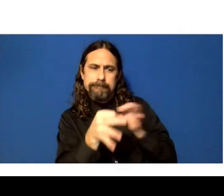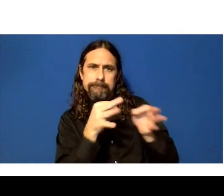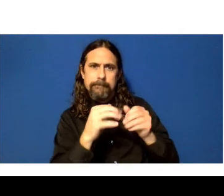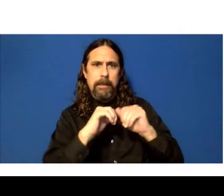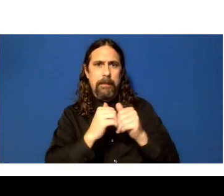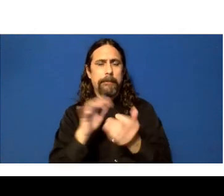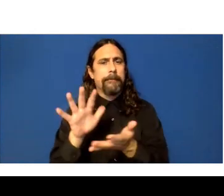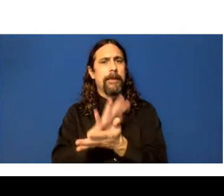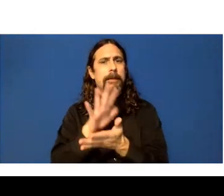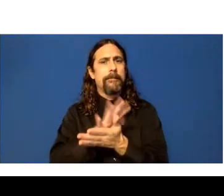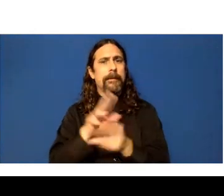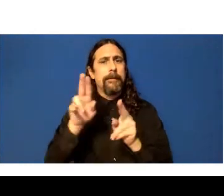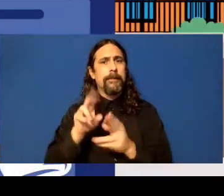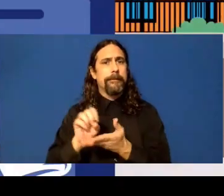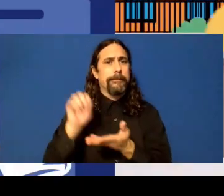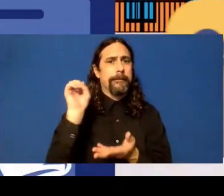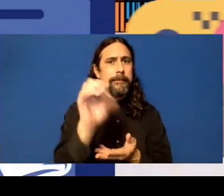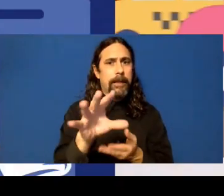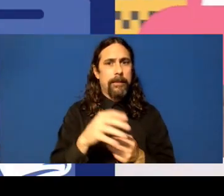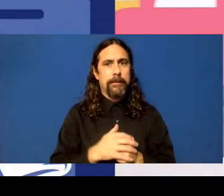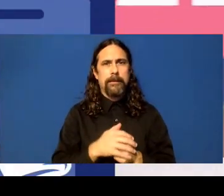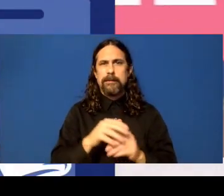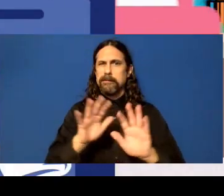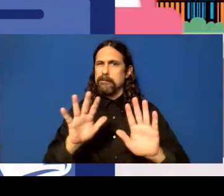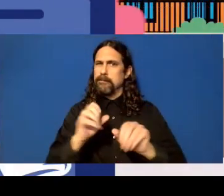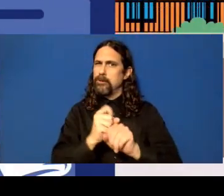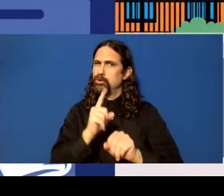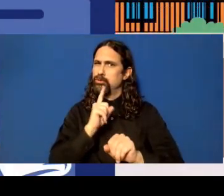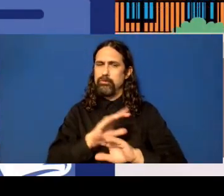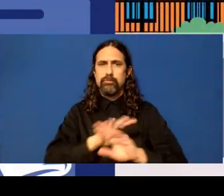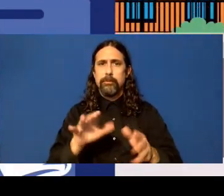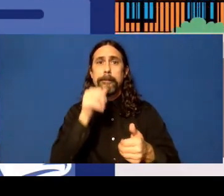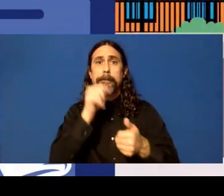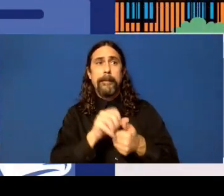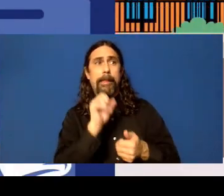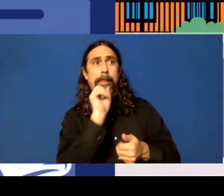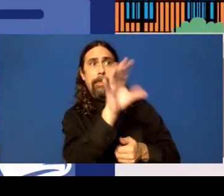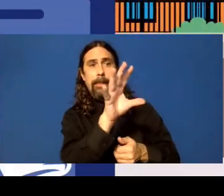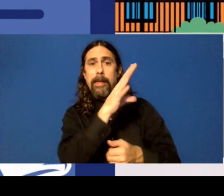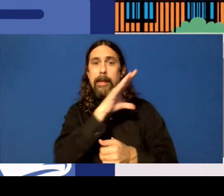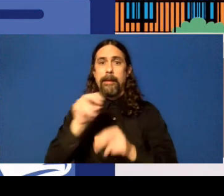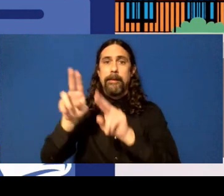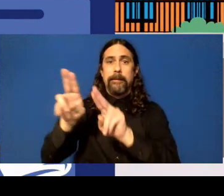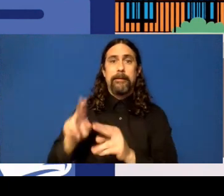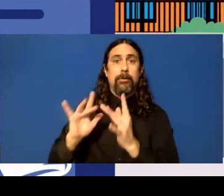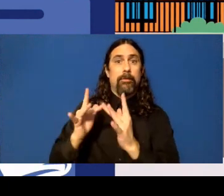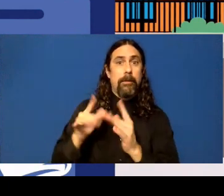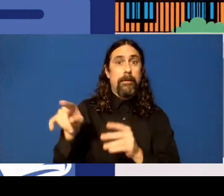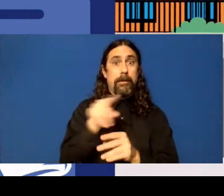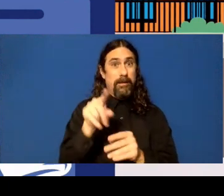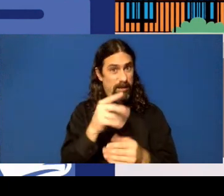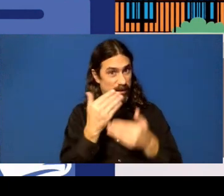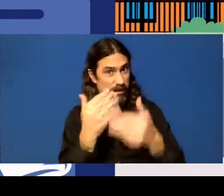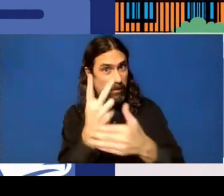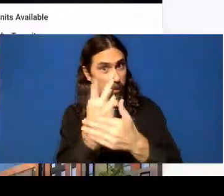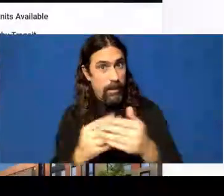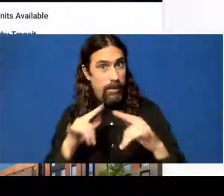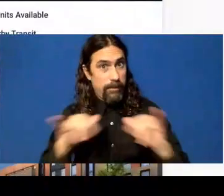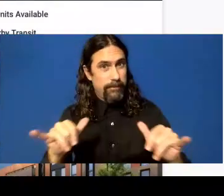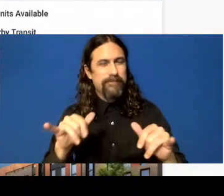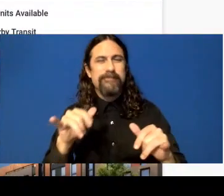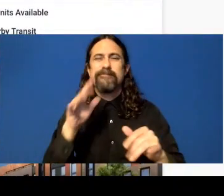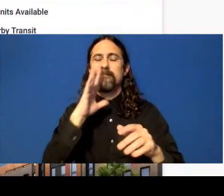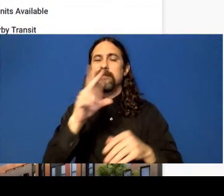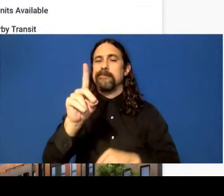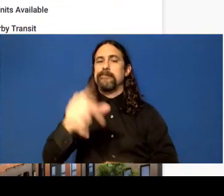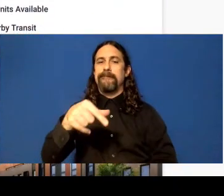paper application to be mailed to you. Make sure you don't send both paper and online applications because this will disqualify you.